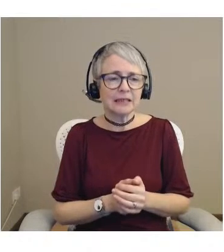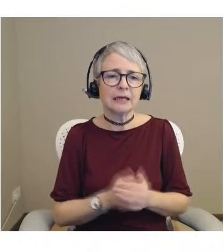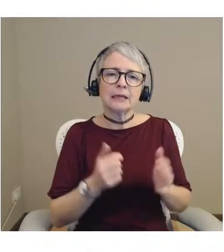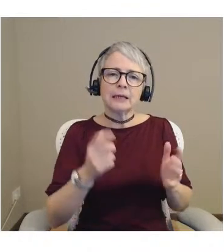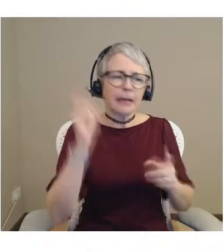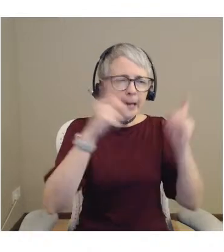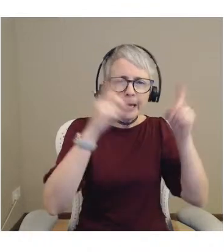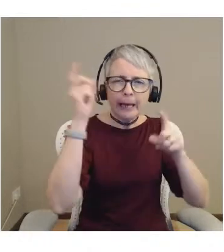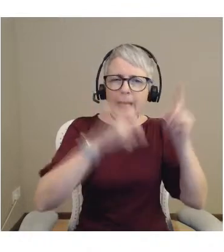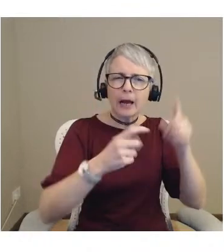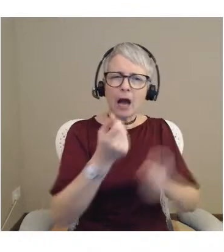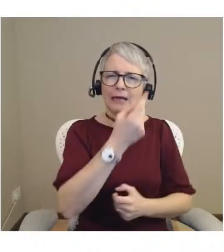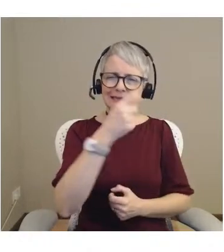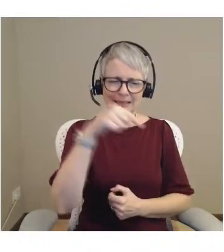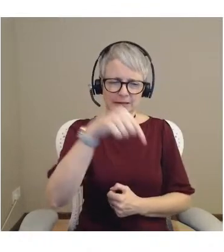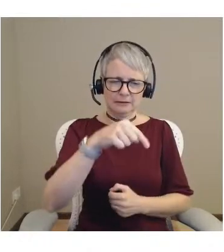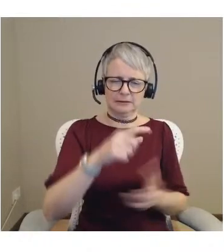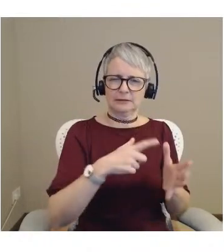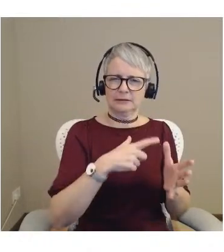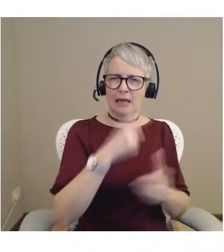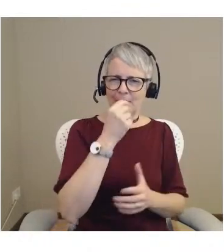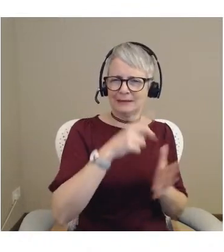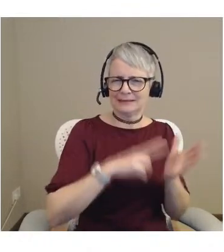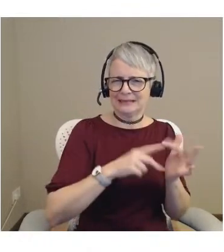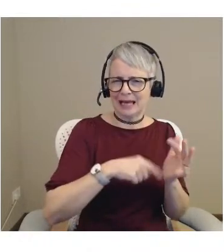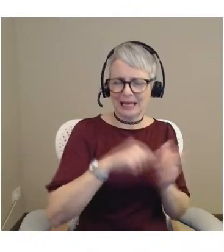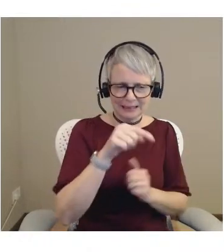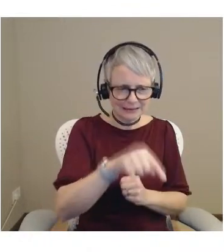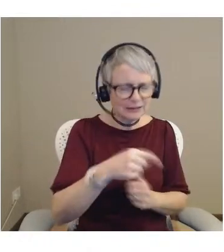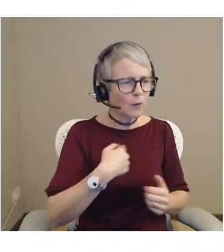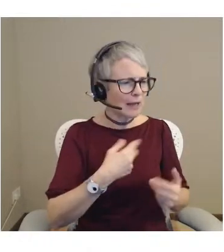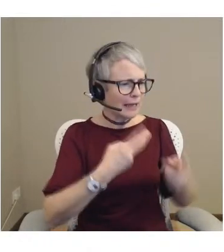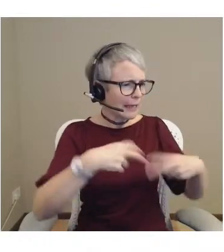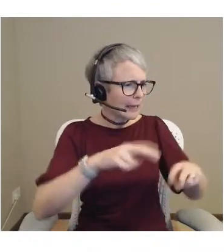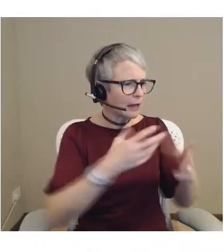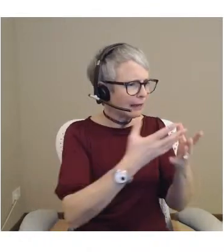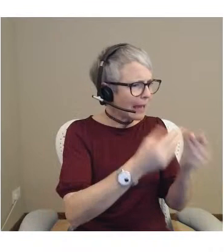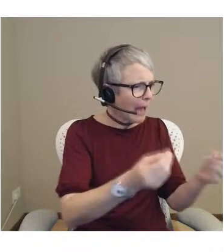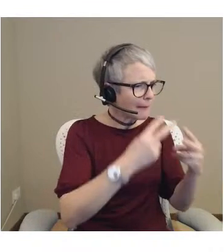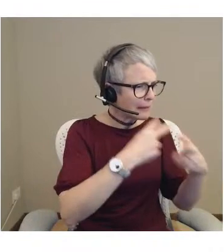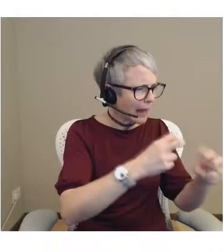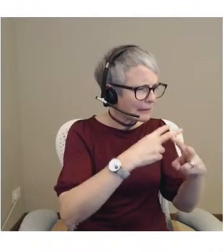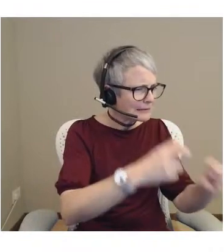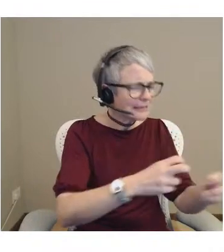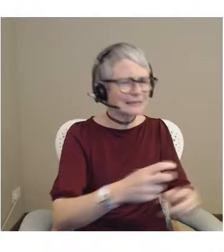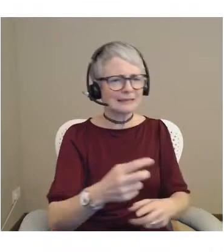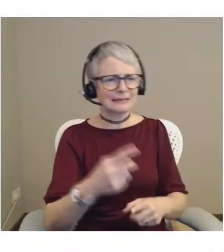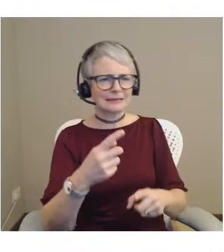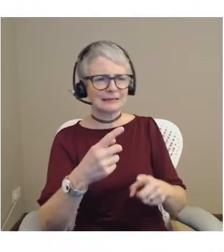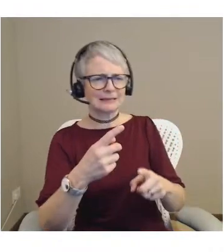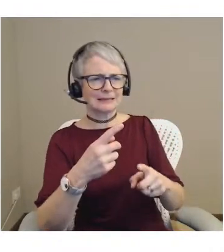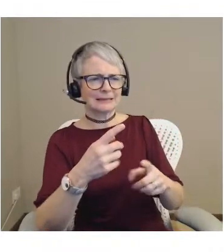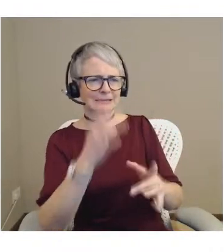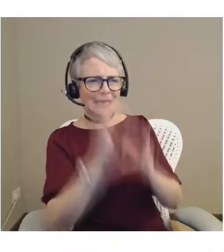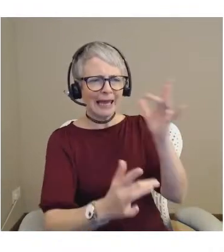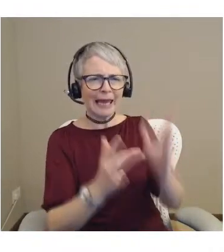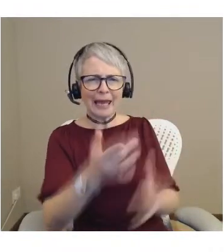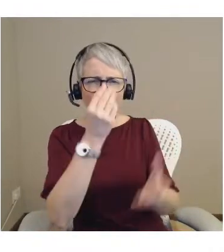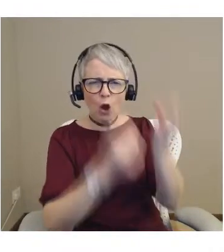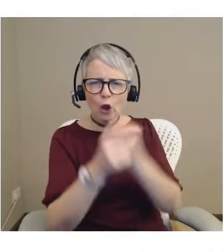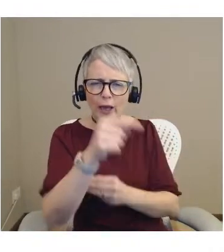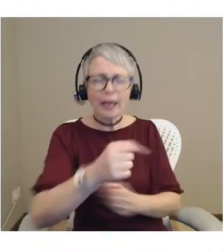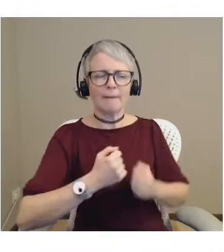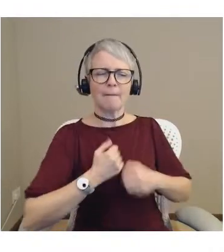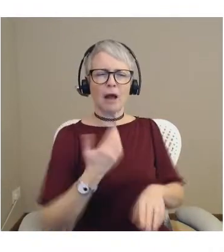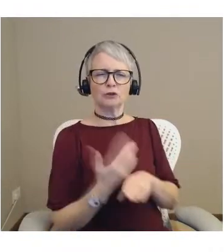around workplace at the moment. We do a lot of things like gap analysis. We're doing e-learning, these sorts of things. My job is essentially